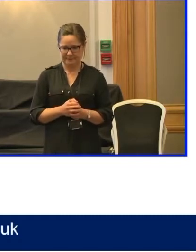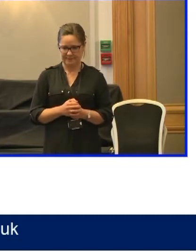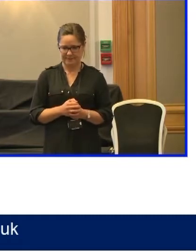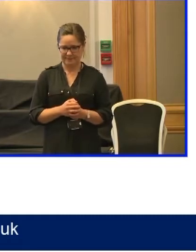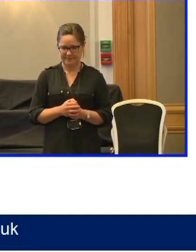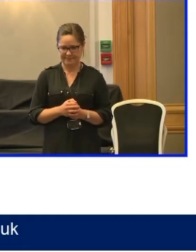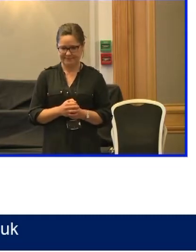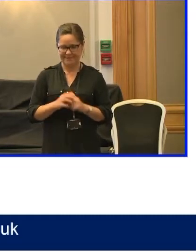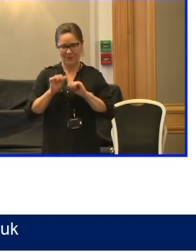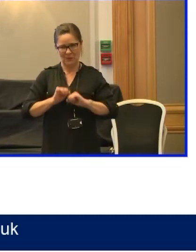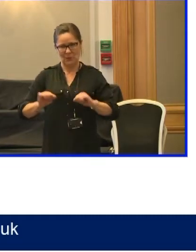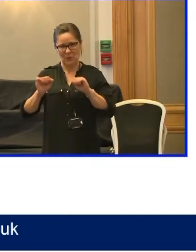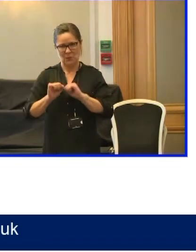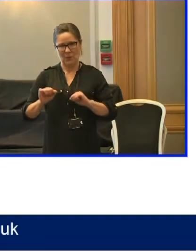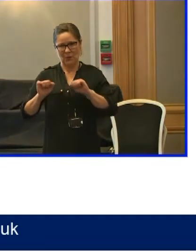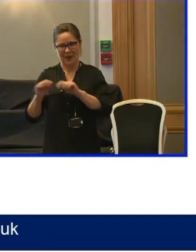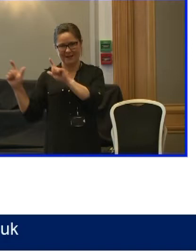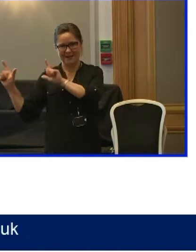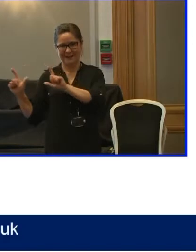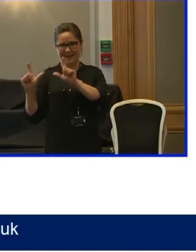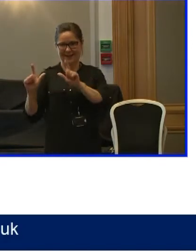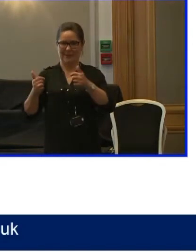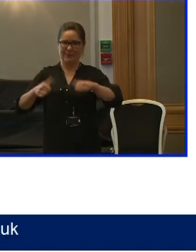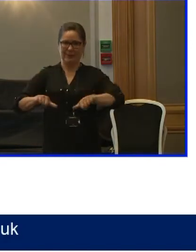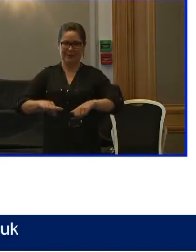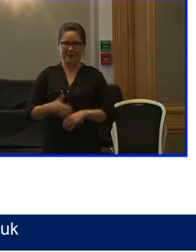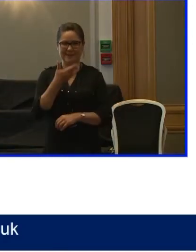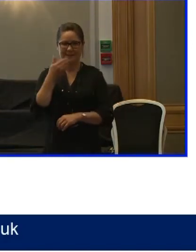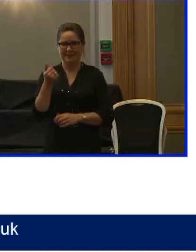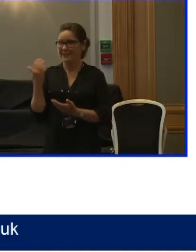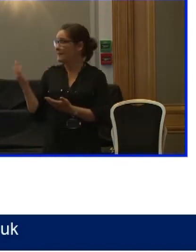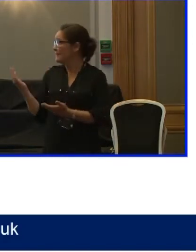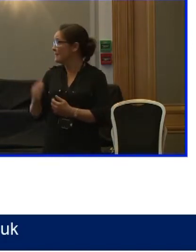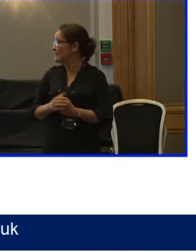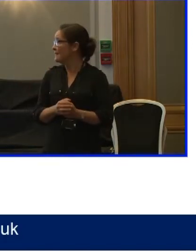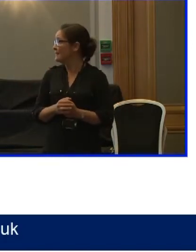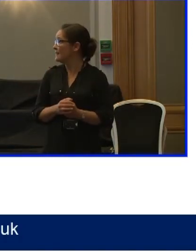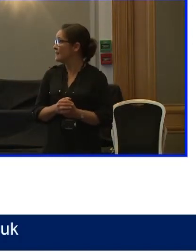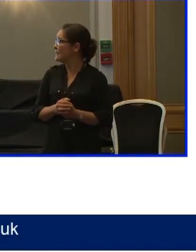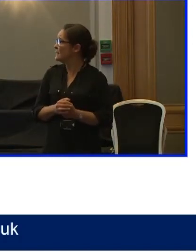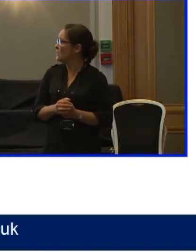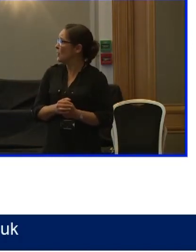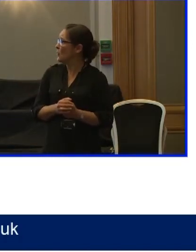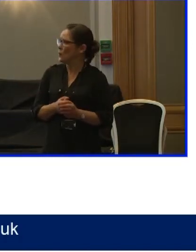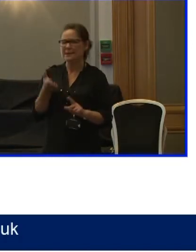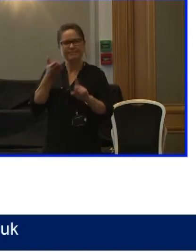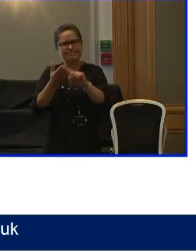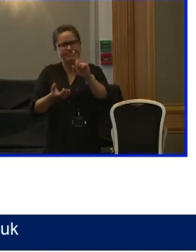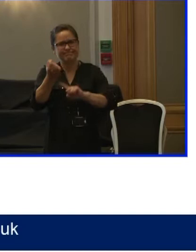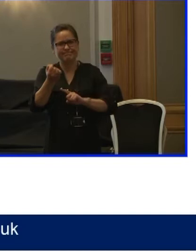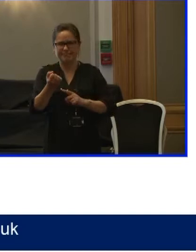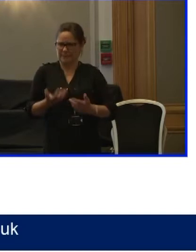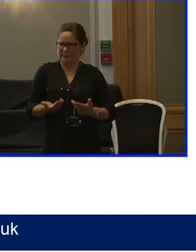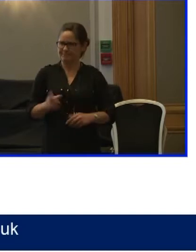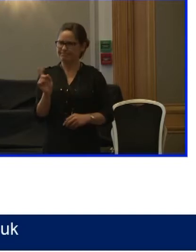Just going to wait for my next slide. There we go. Lovely. So today's objective is to identify